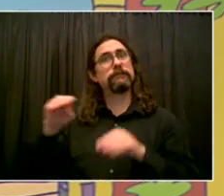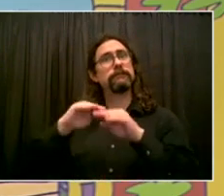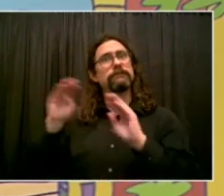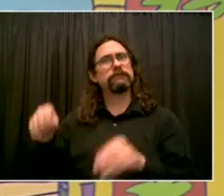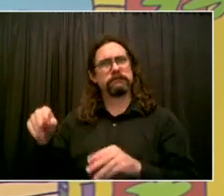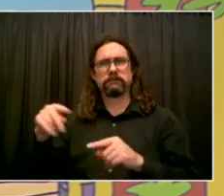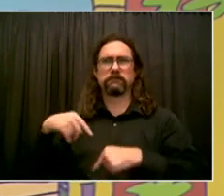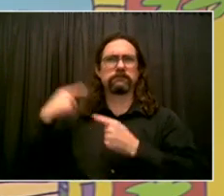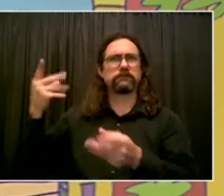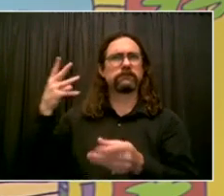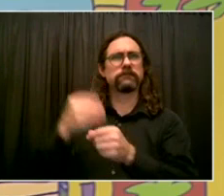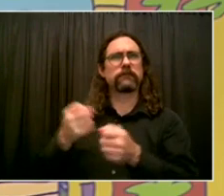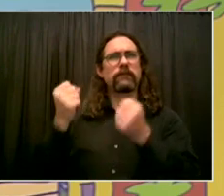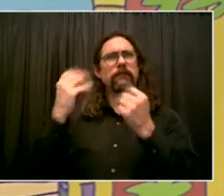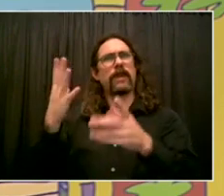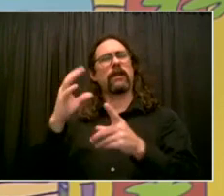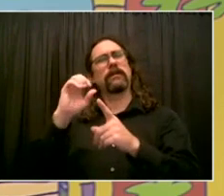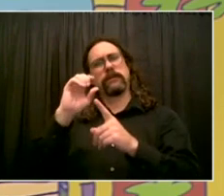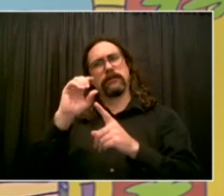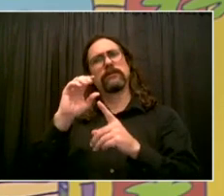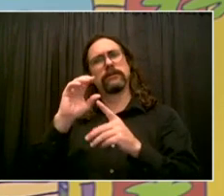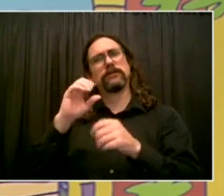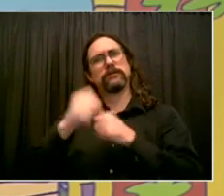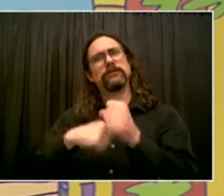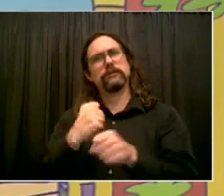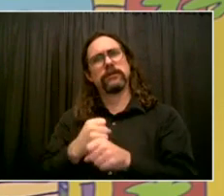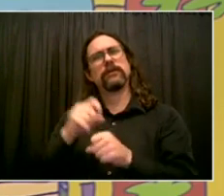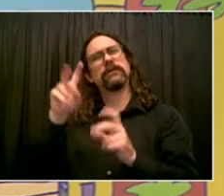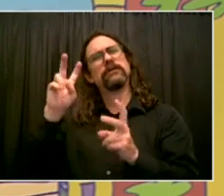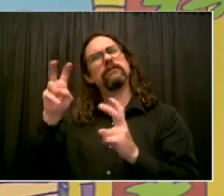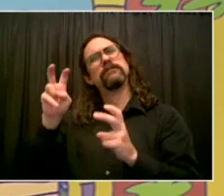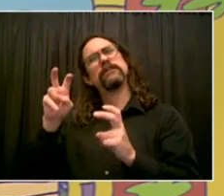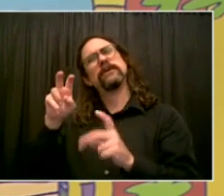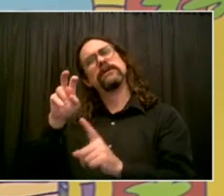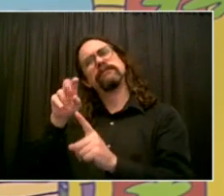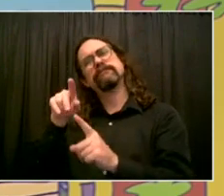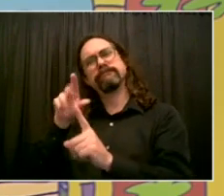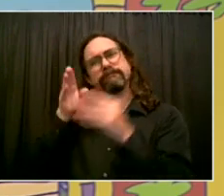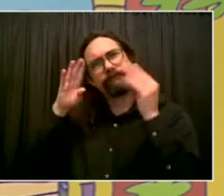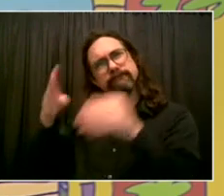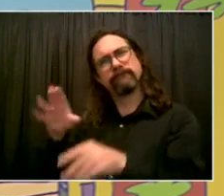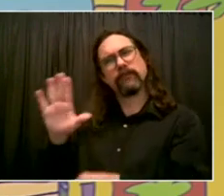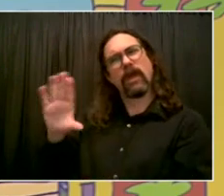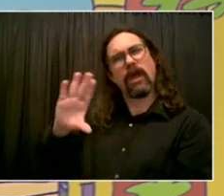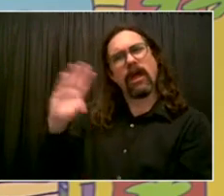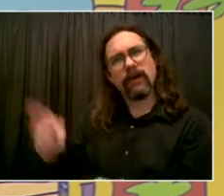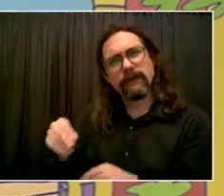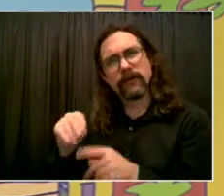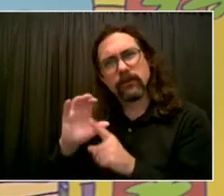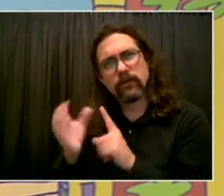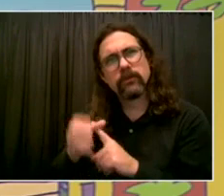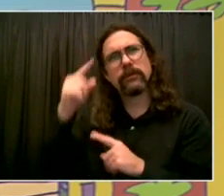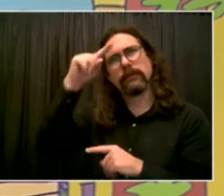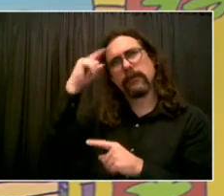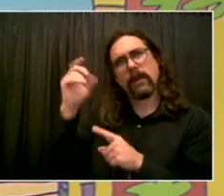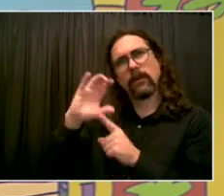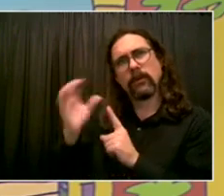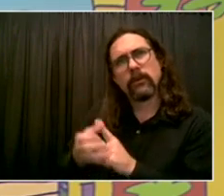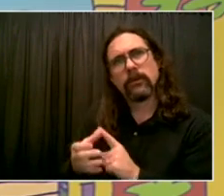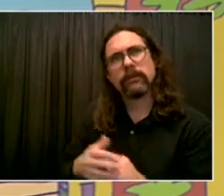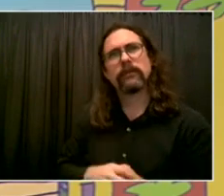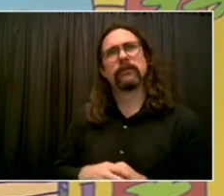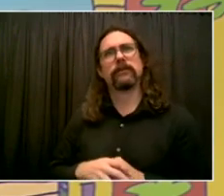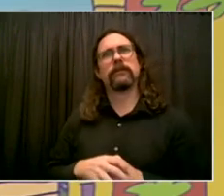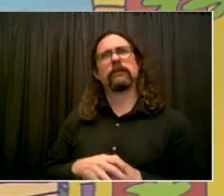ways discounted instead of respected. And the Studio Museum back in 1968, some artists got together in Harlem and said, we have to do something